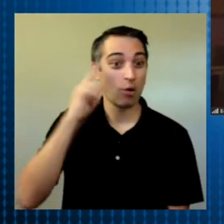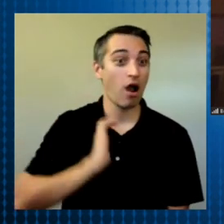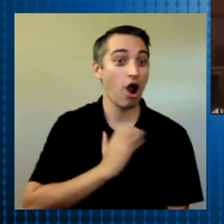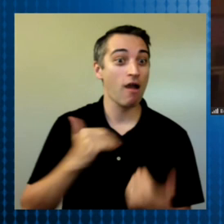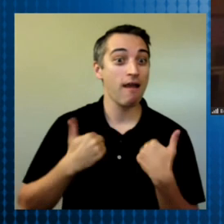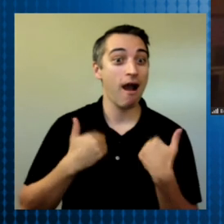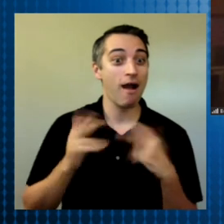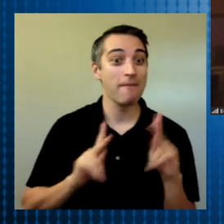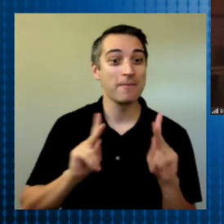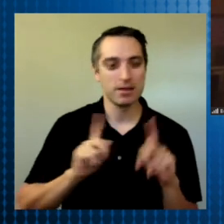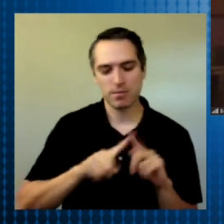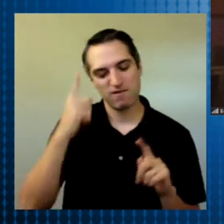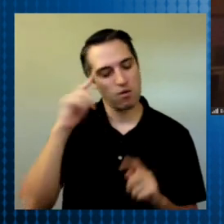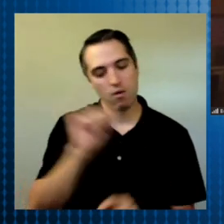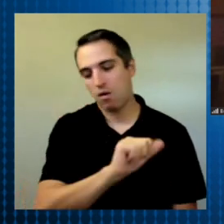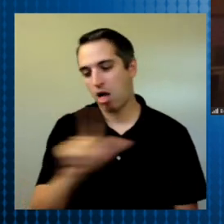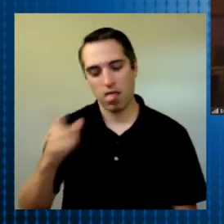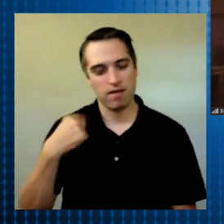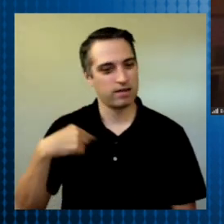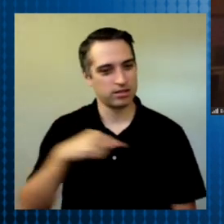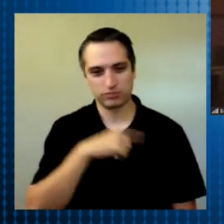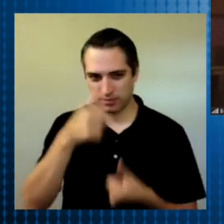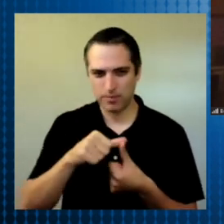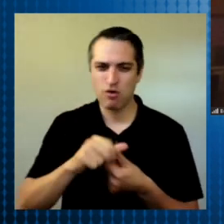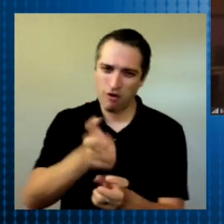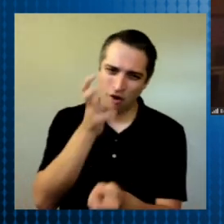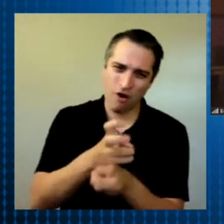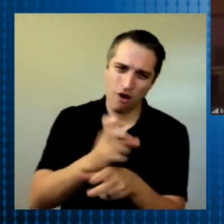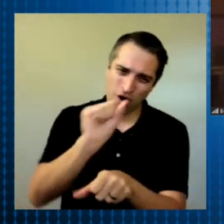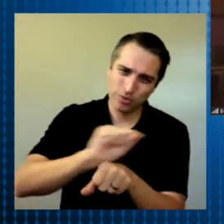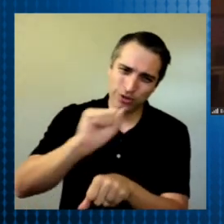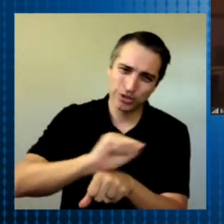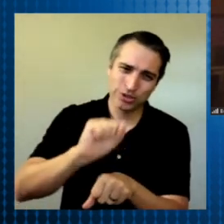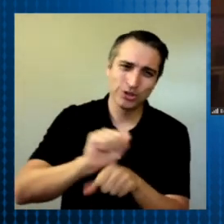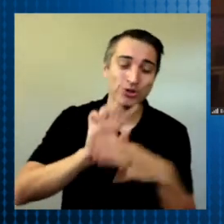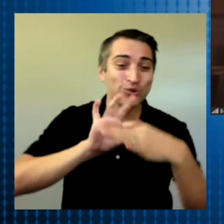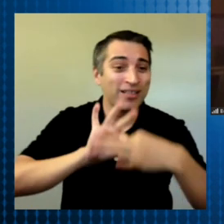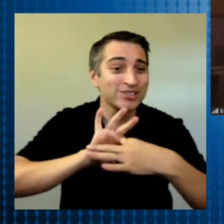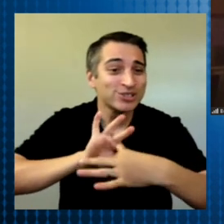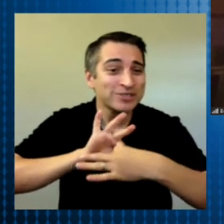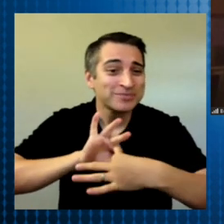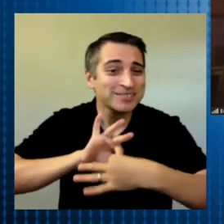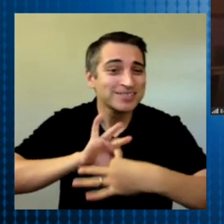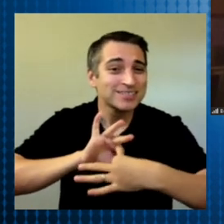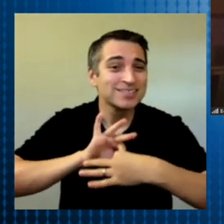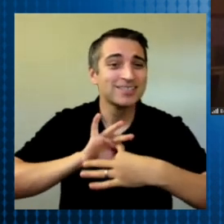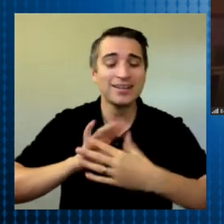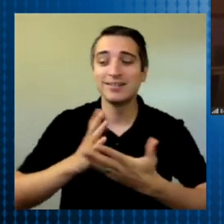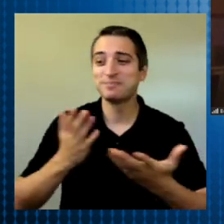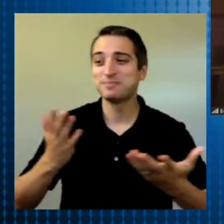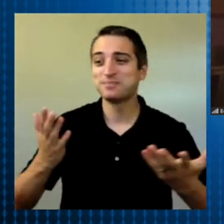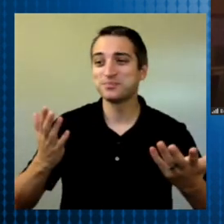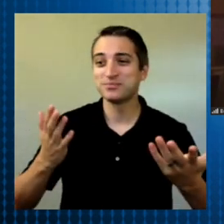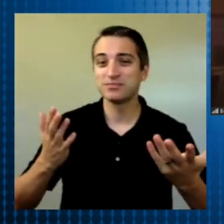I think for all of us to remember. Hard work, relationships, those things that